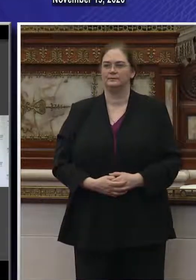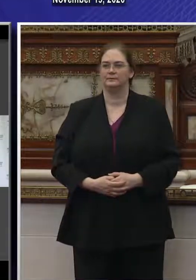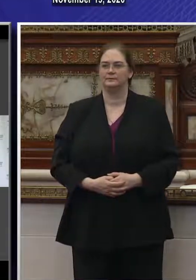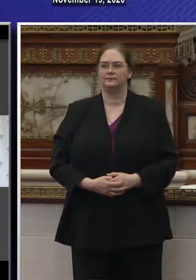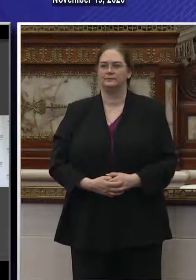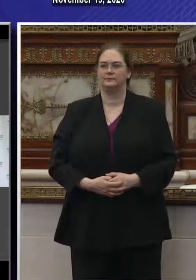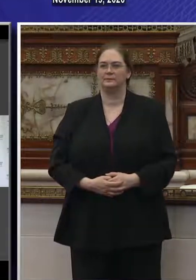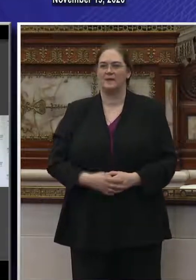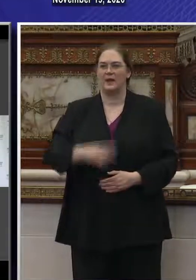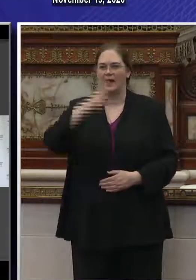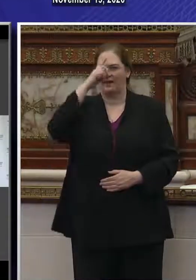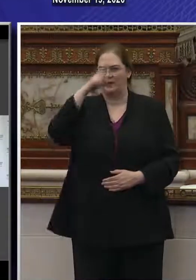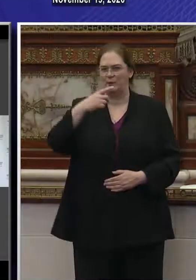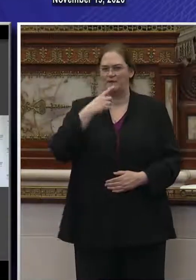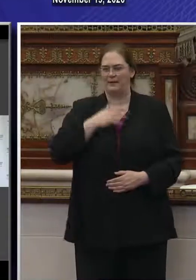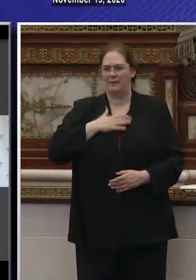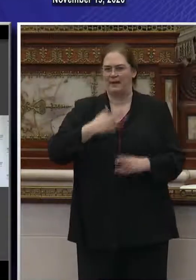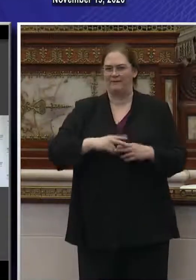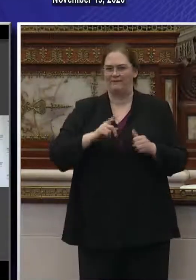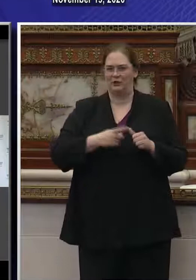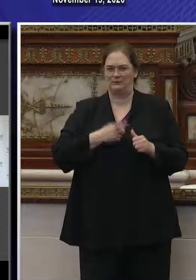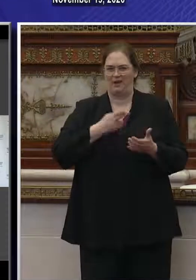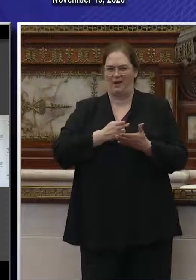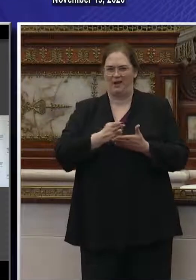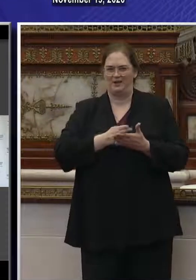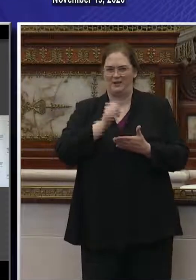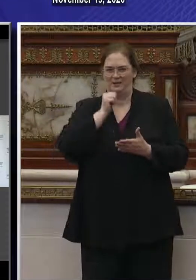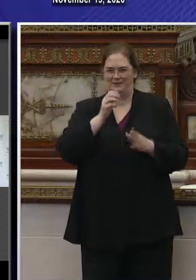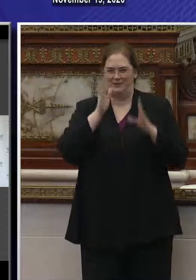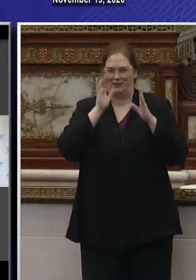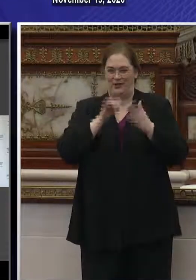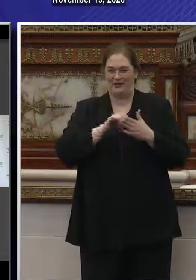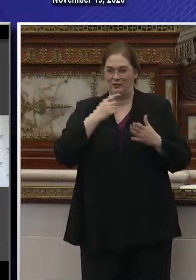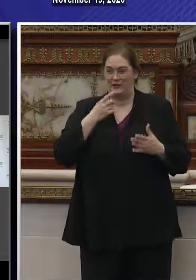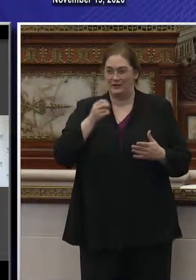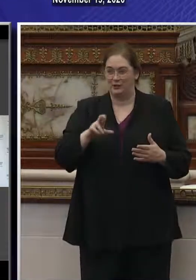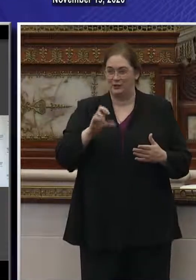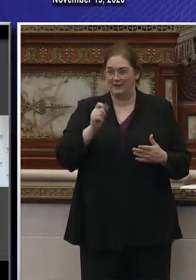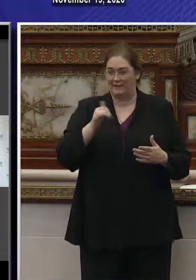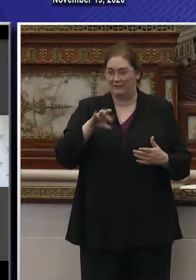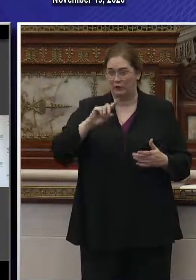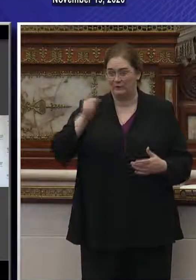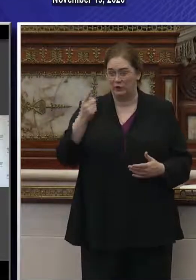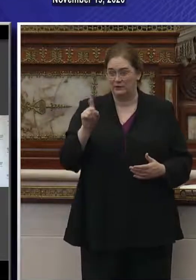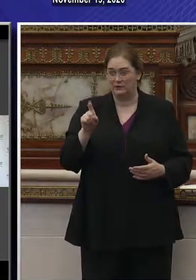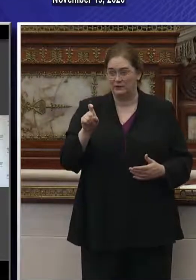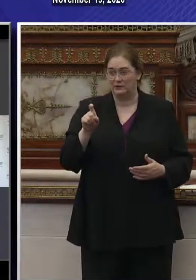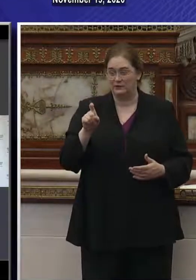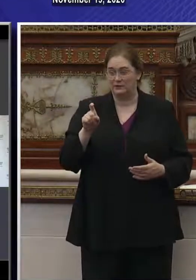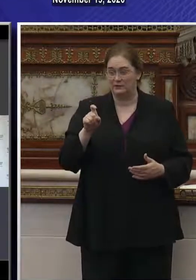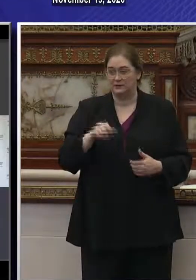I think you said my name first, but honestly, I wasn't paying attention. Did you say Dr. Stanford?